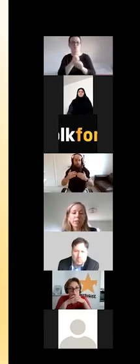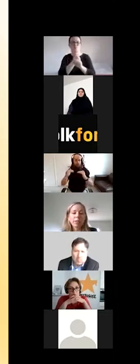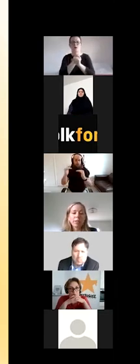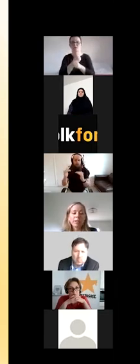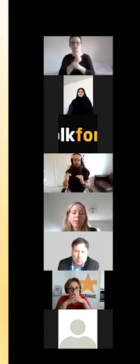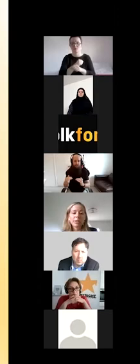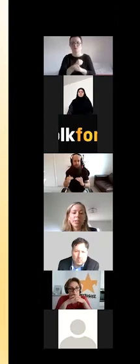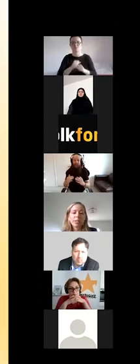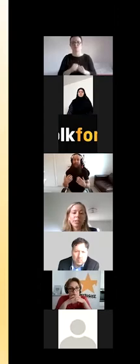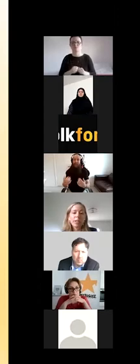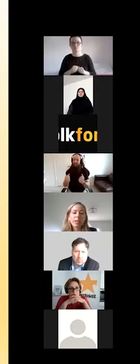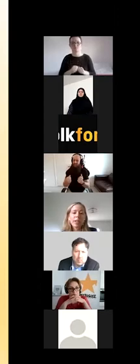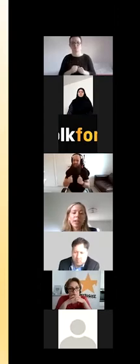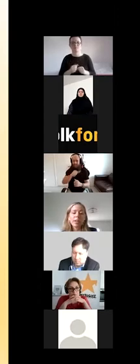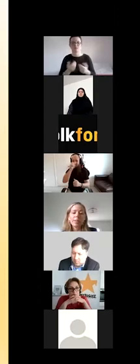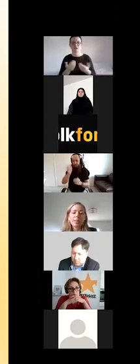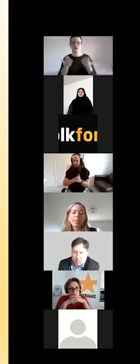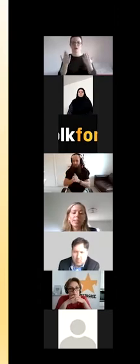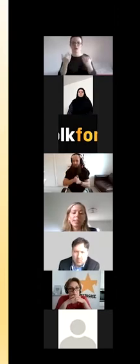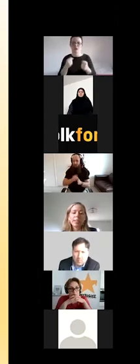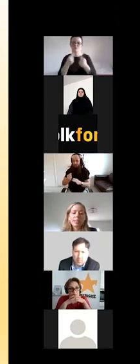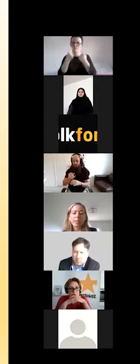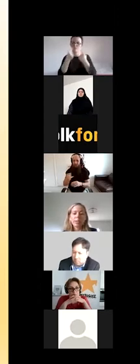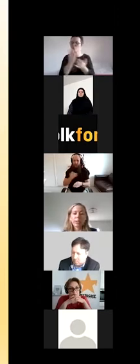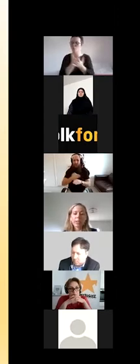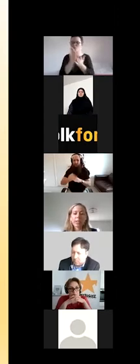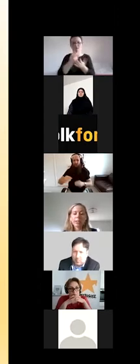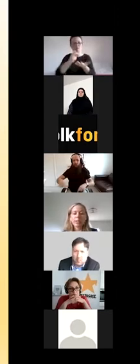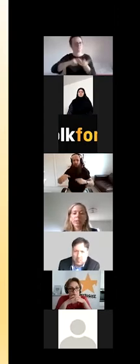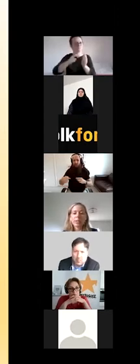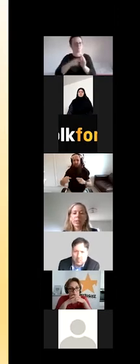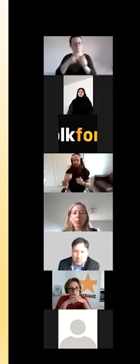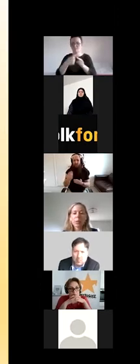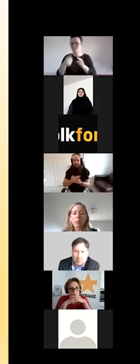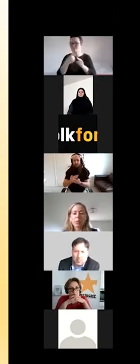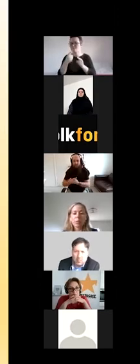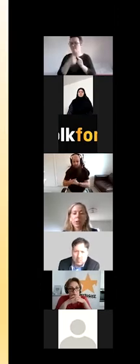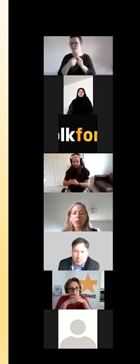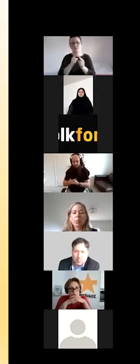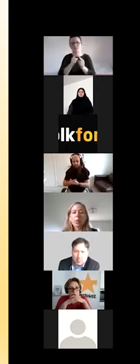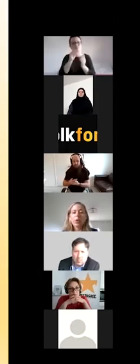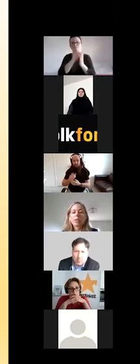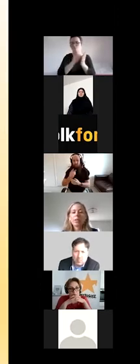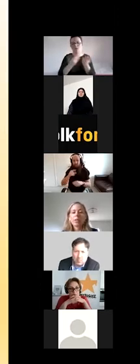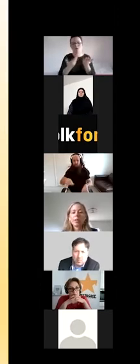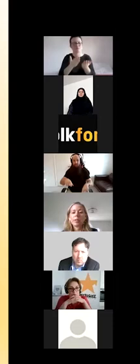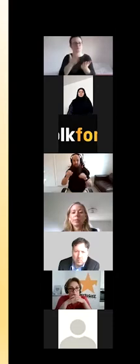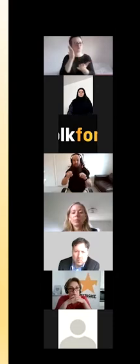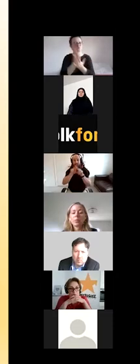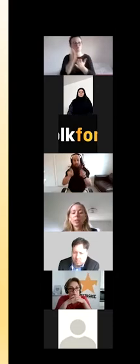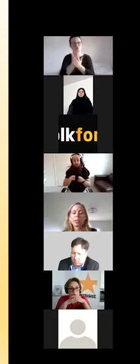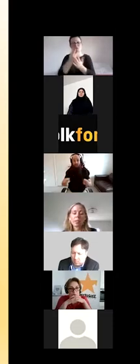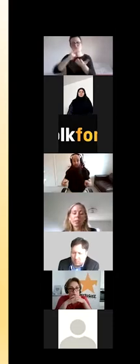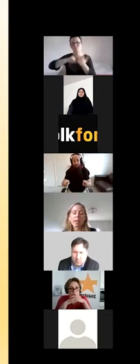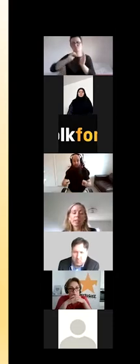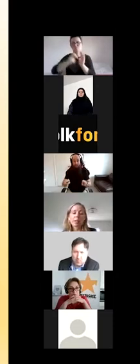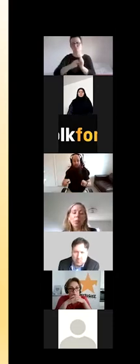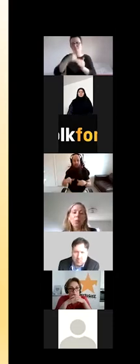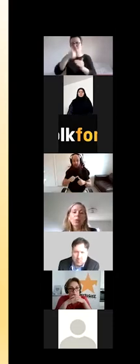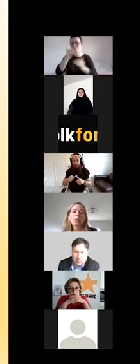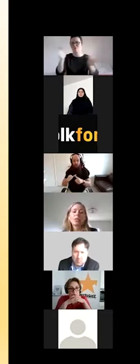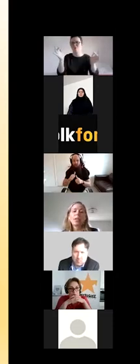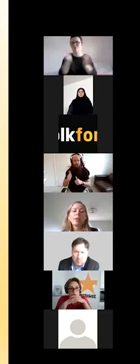post-conflict countries. And we see that international stakeholders need to work more